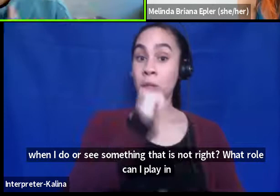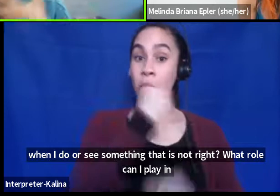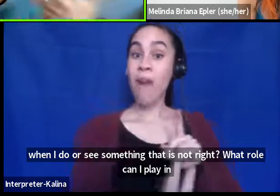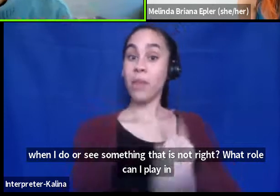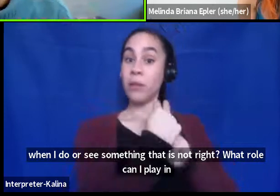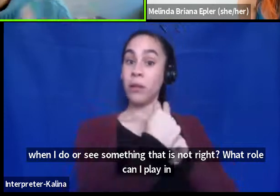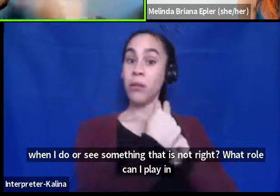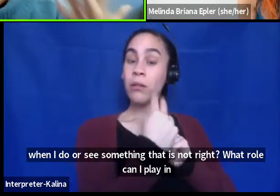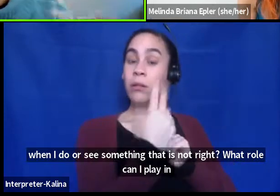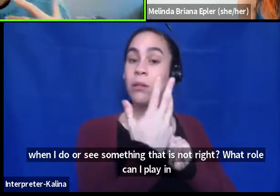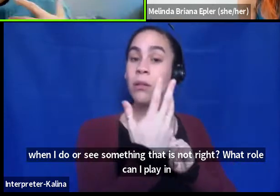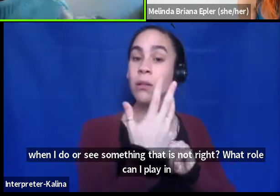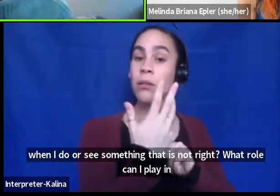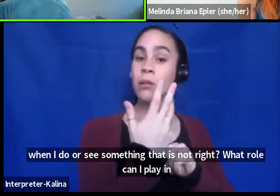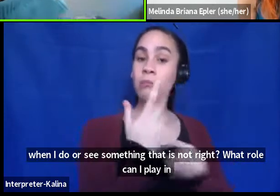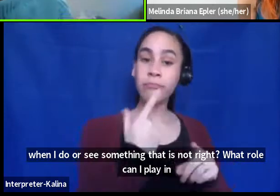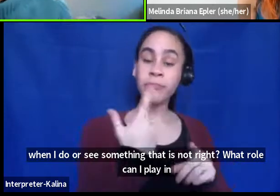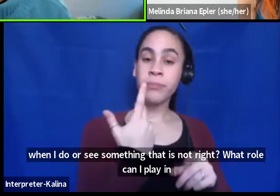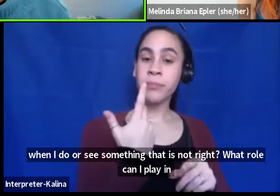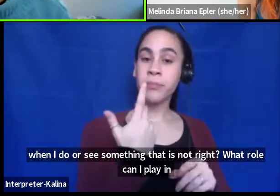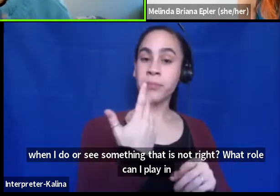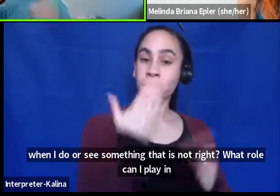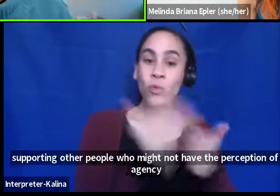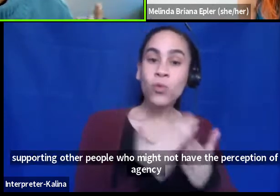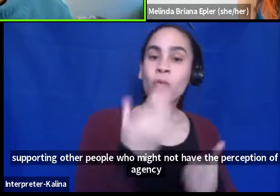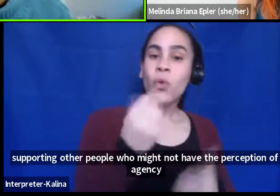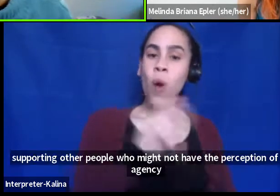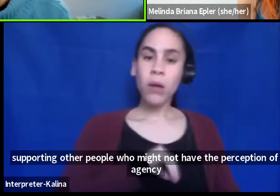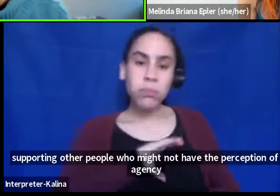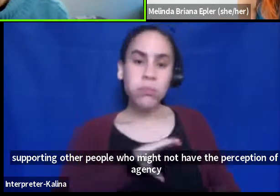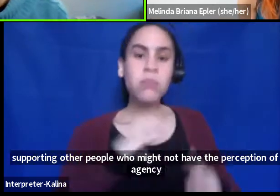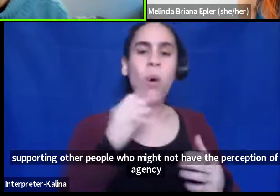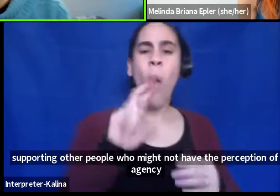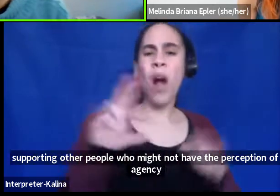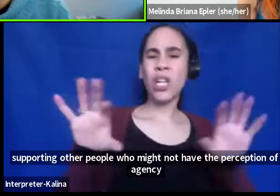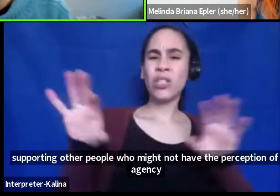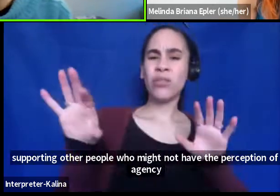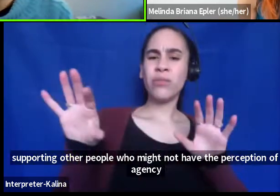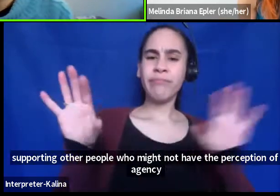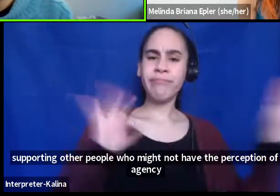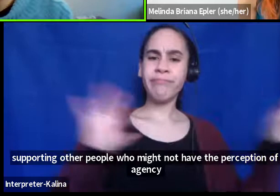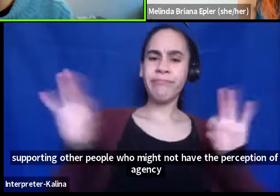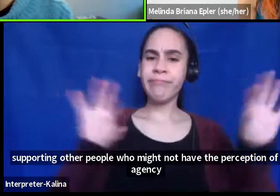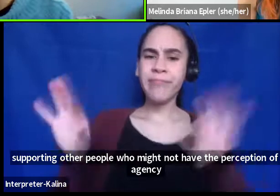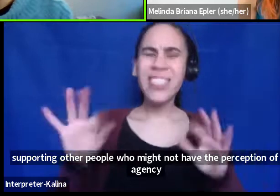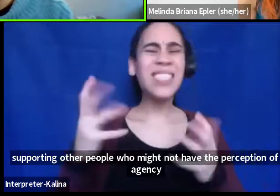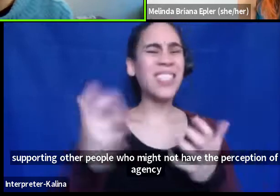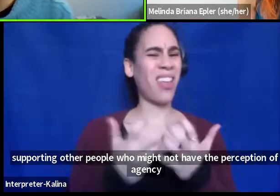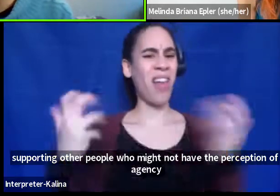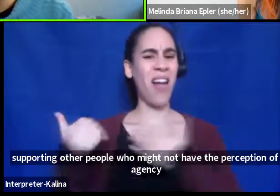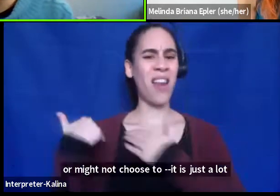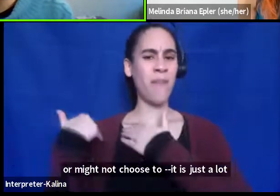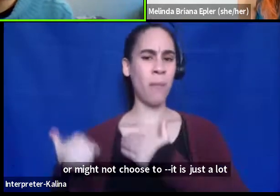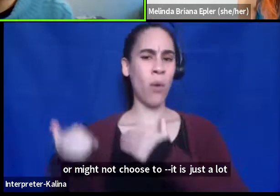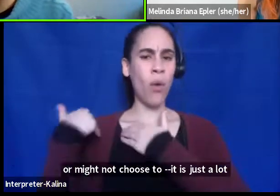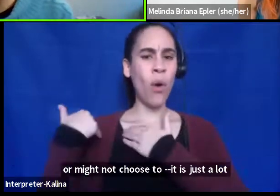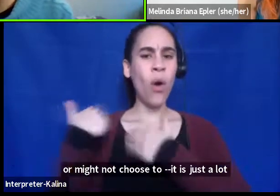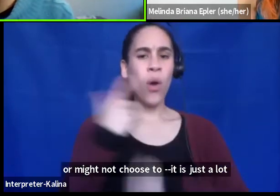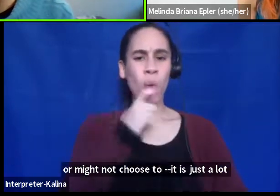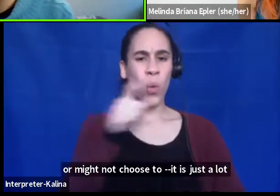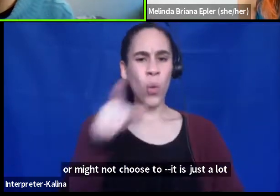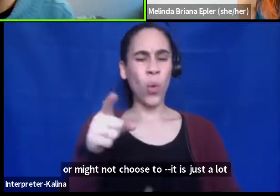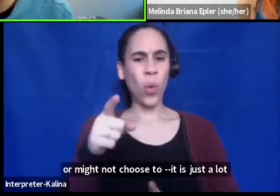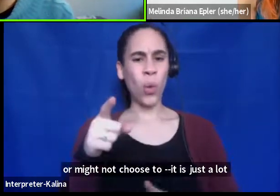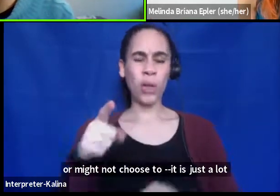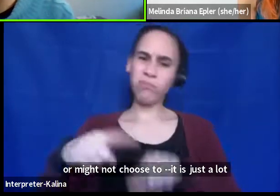or might not choose to, like, it's just a lot of burden often on the person who is being wronged. And